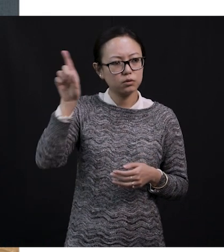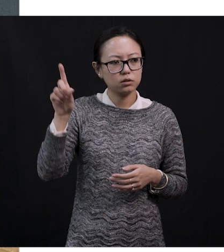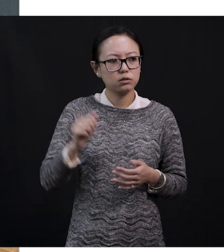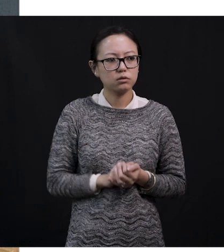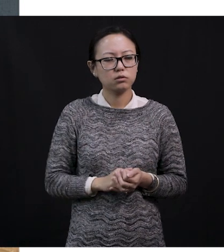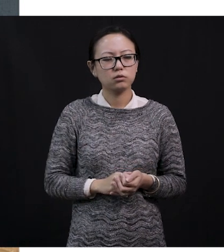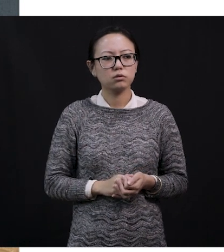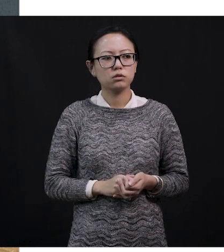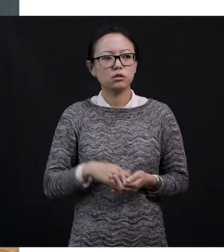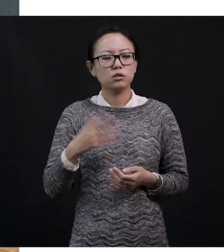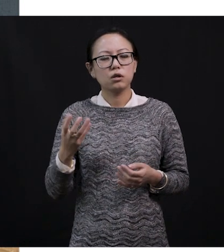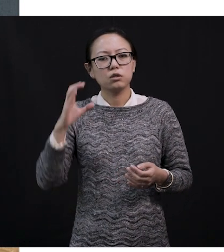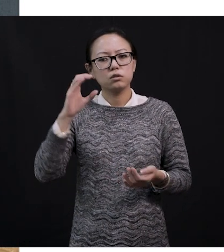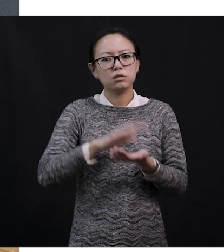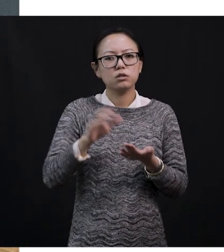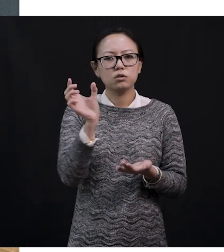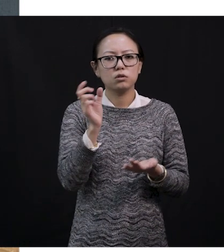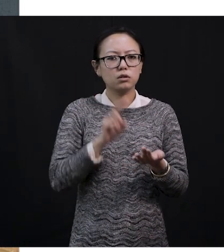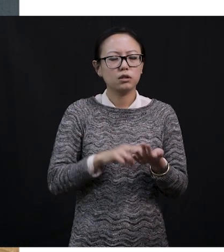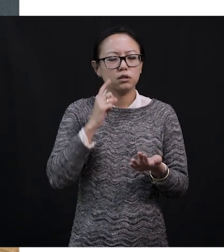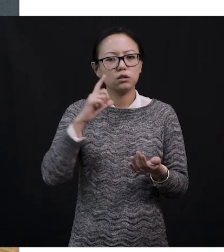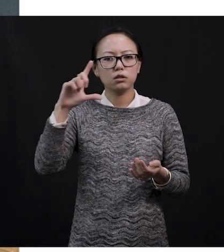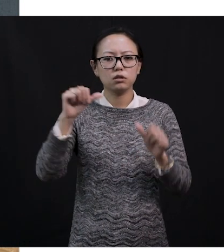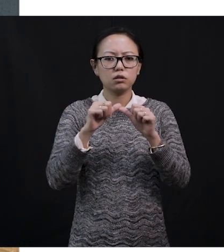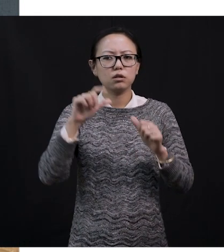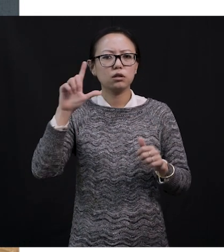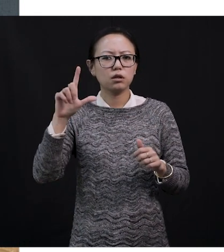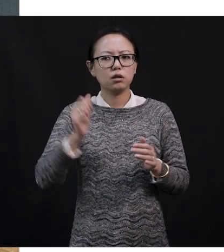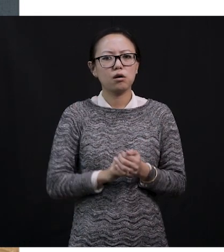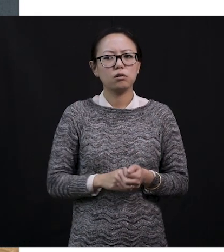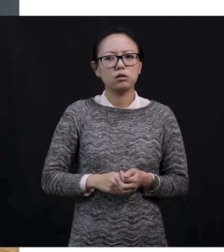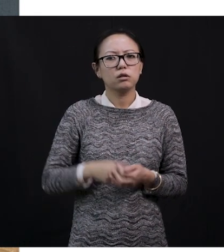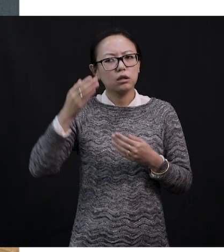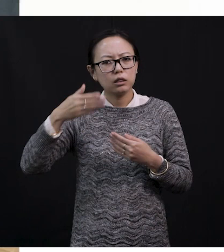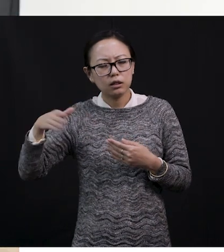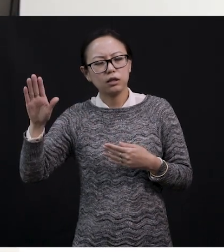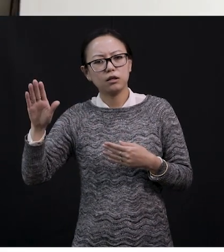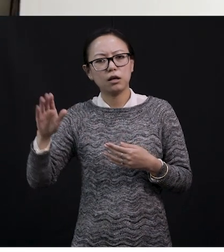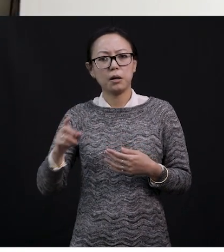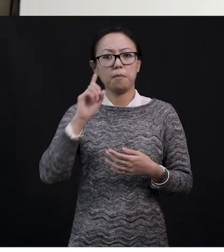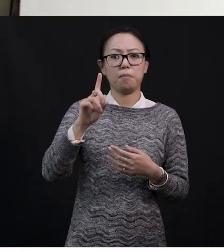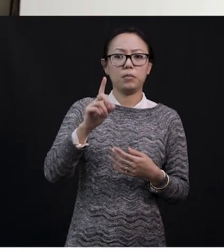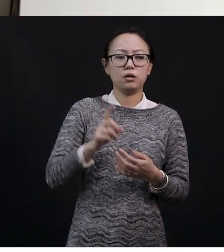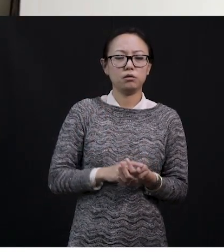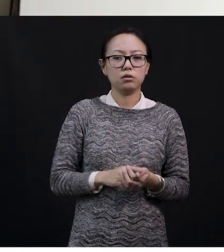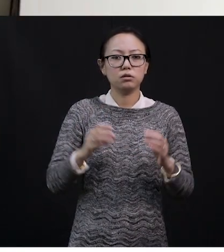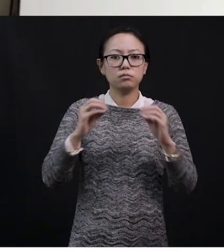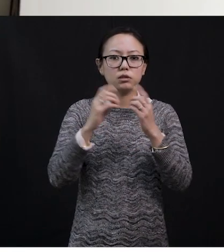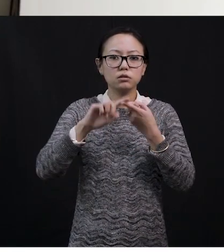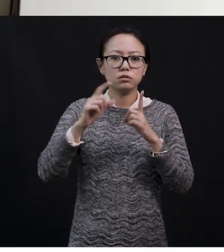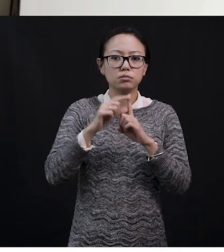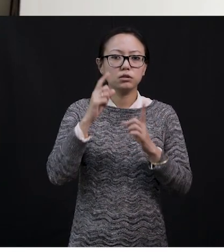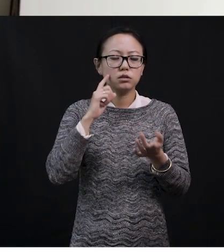as Chunilal was about to leave, something struck his mind. He said, "But," and then he rushed down to the living